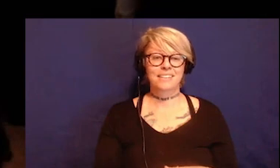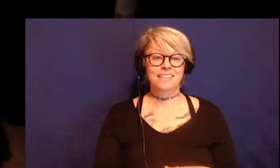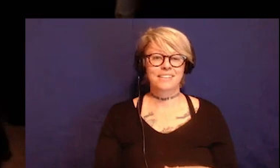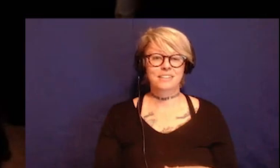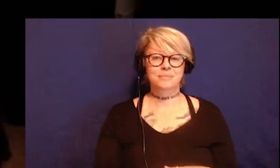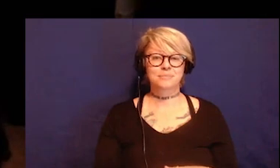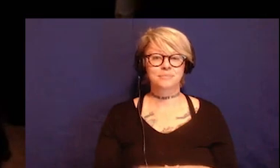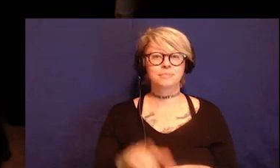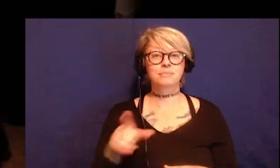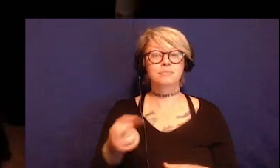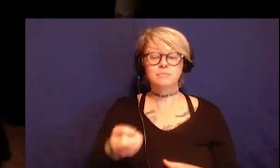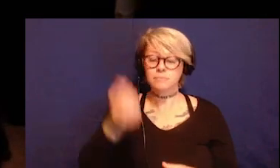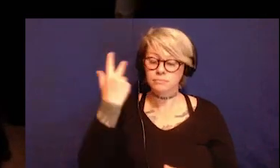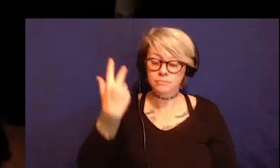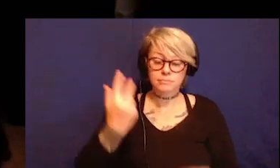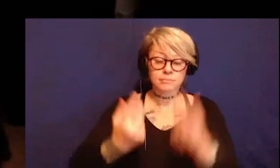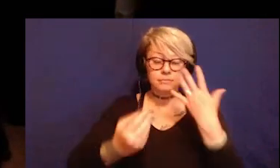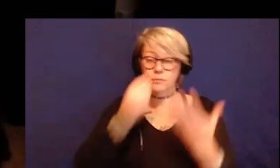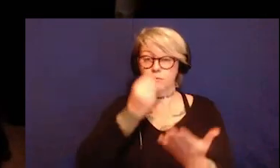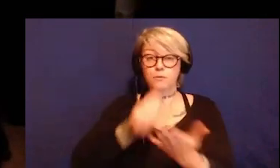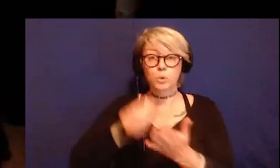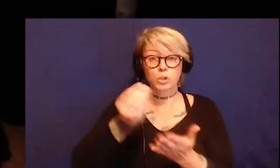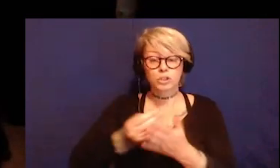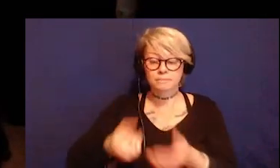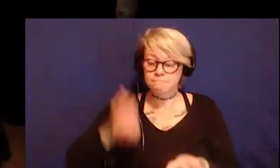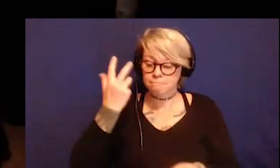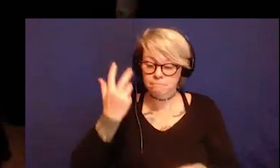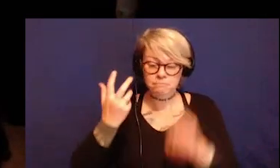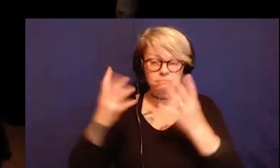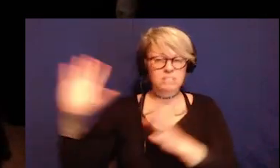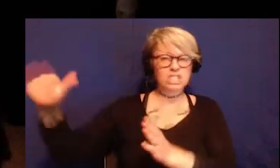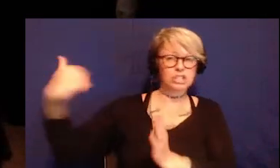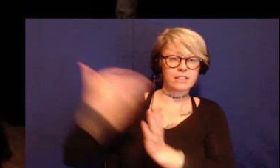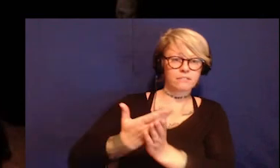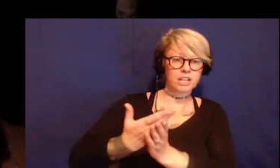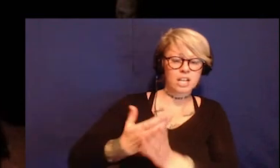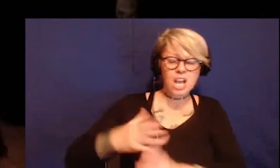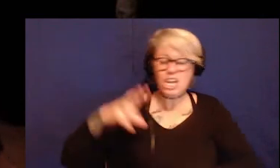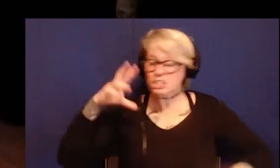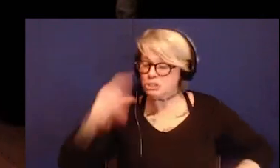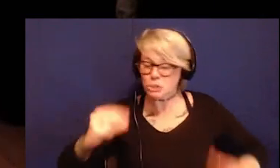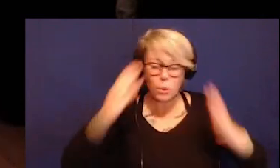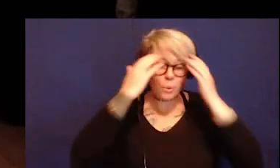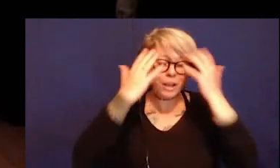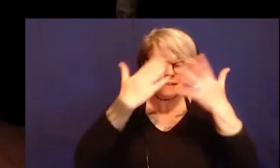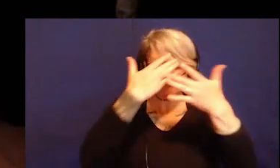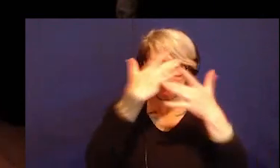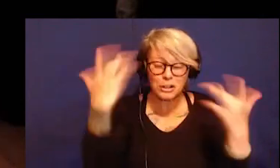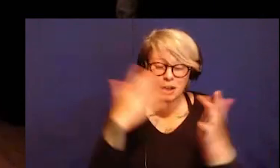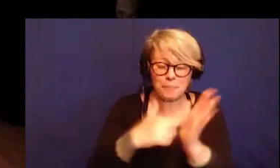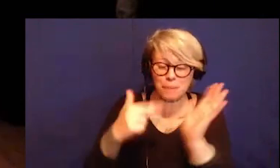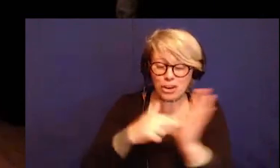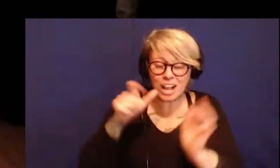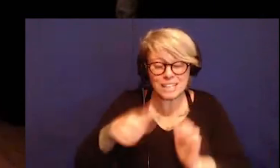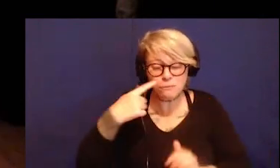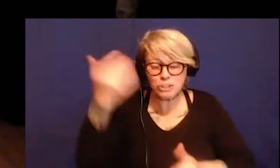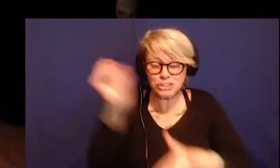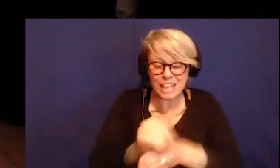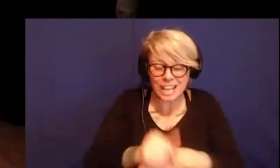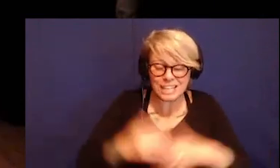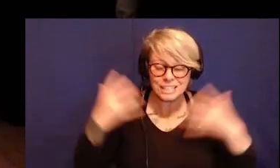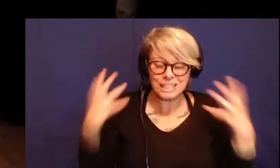She starts unpacking the box of grocery deliveries. No! They forgot the butter! I need that for tonight!